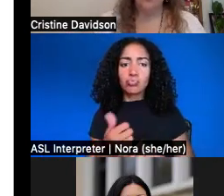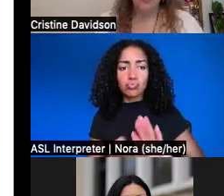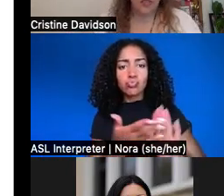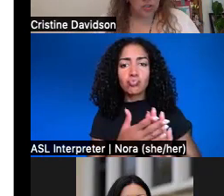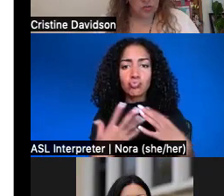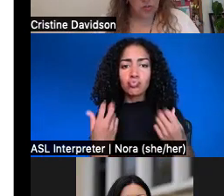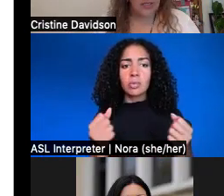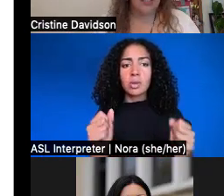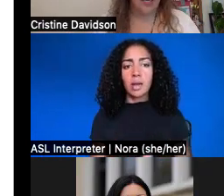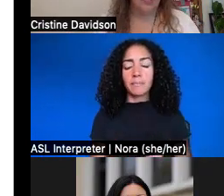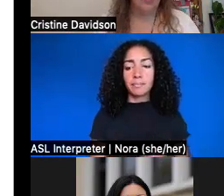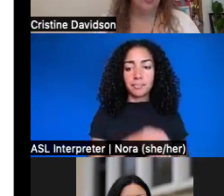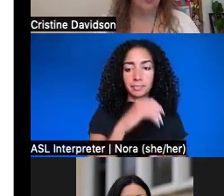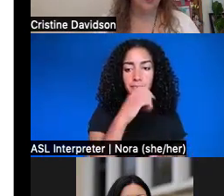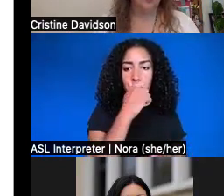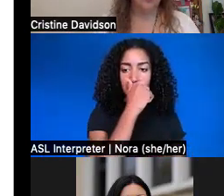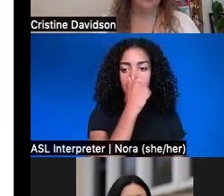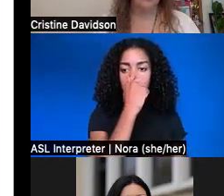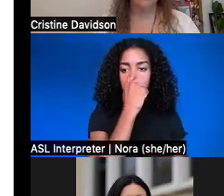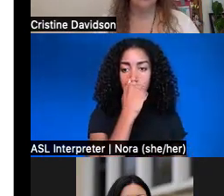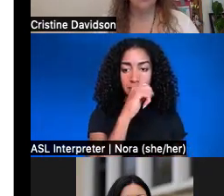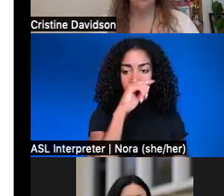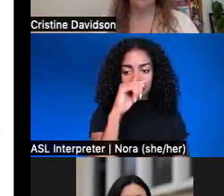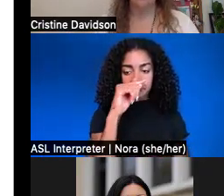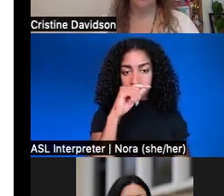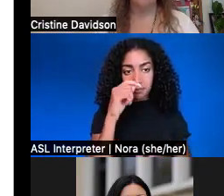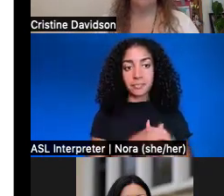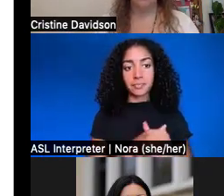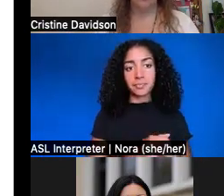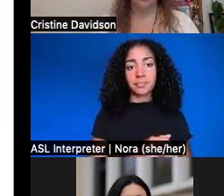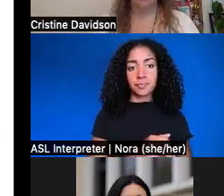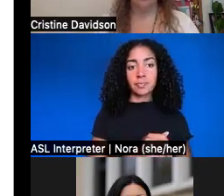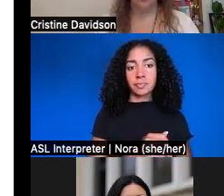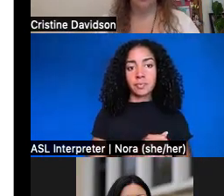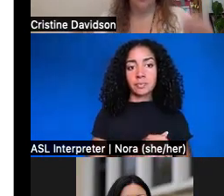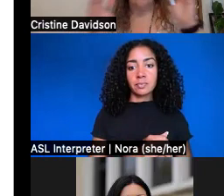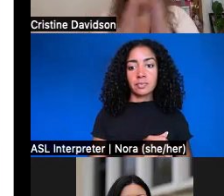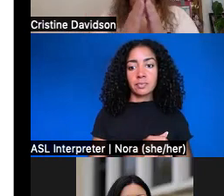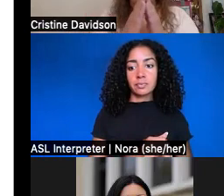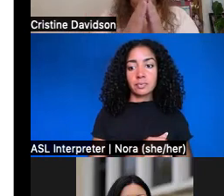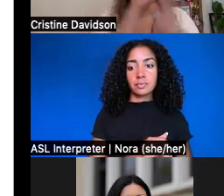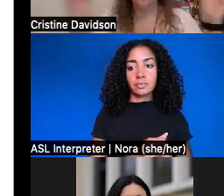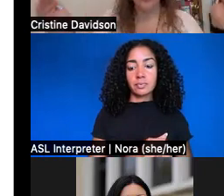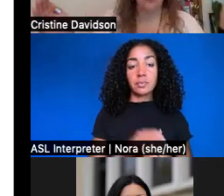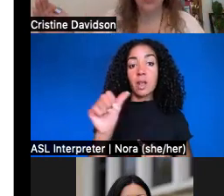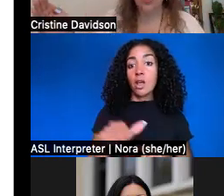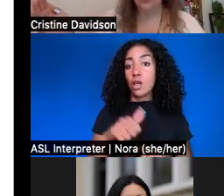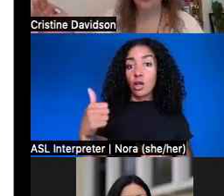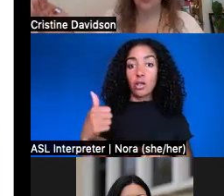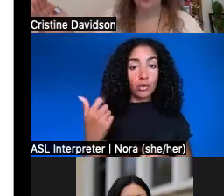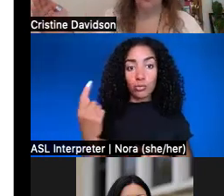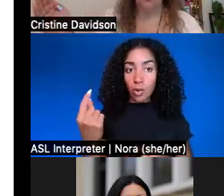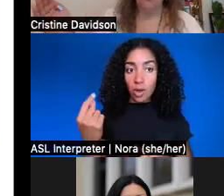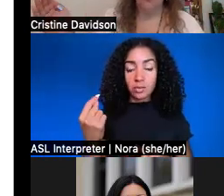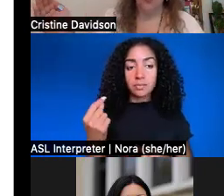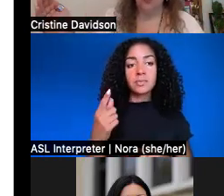So another thing too is that, there is a continuum of assimilation, right? So it's